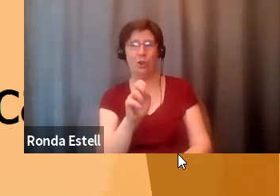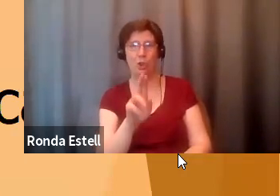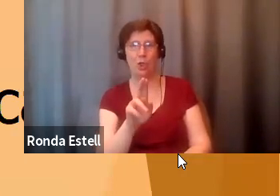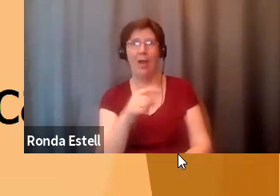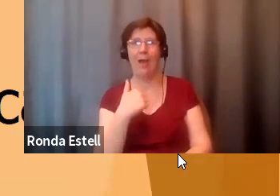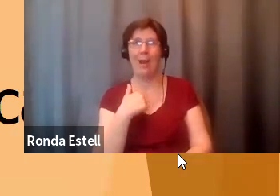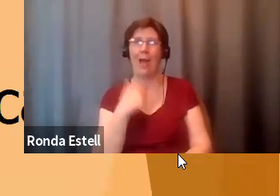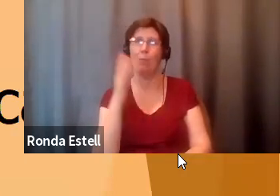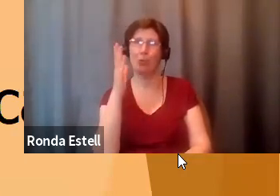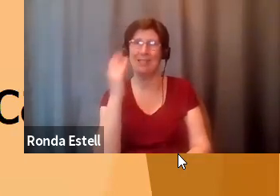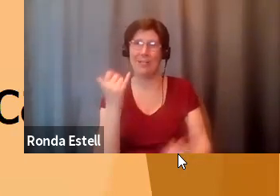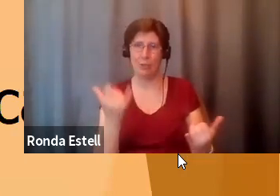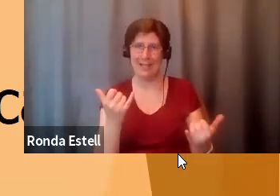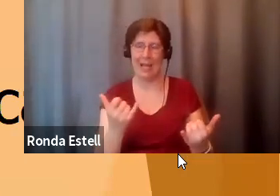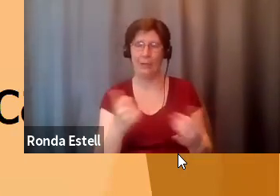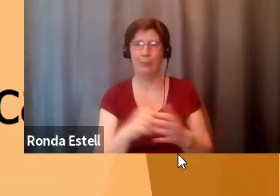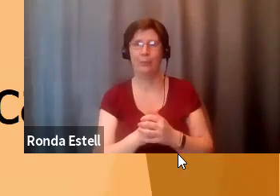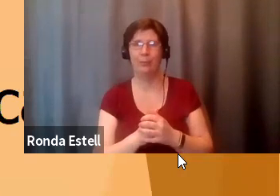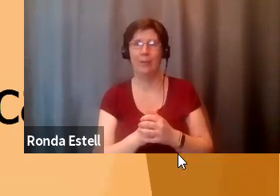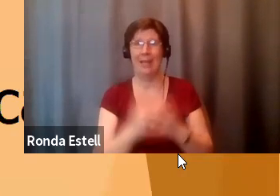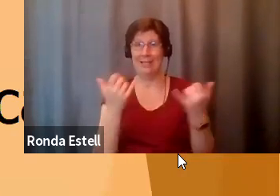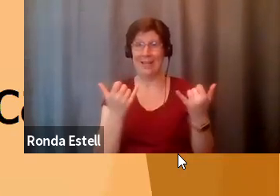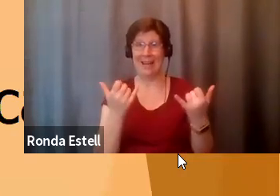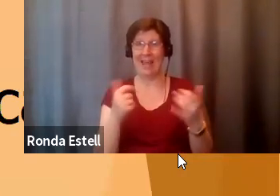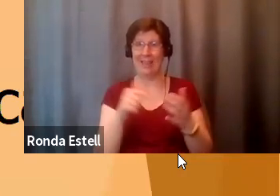of your presenters today. Today, this